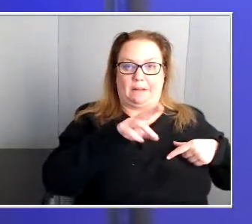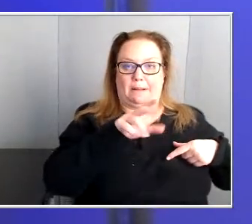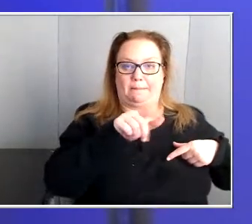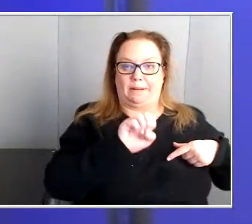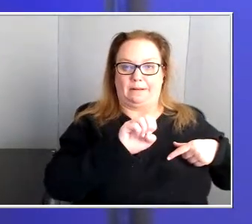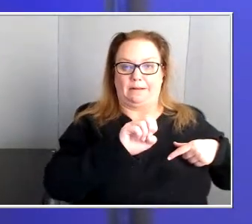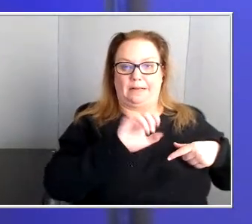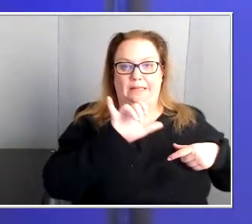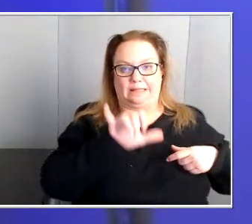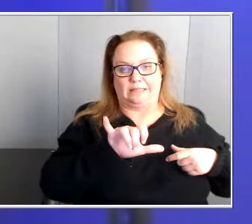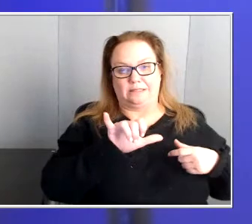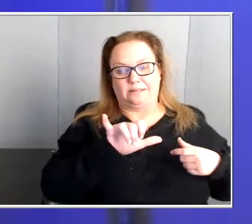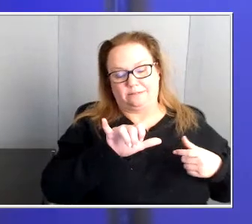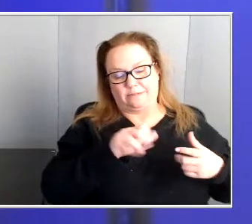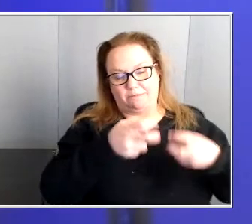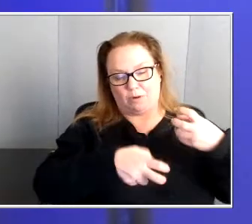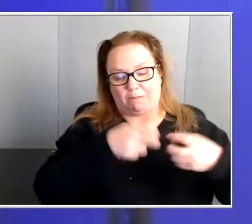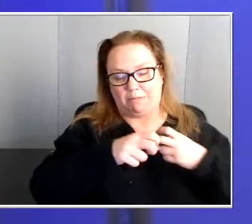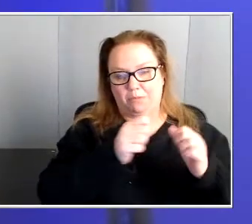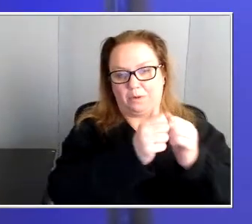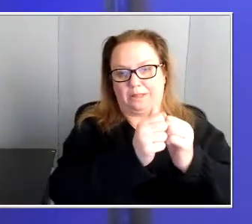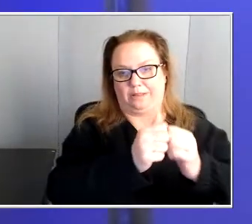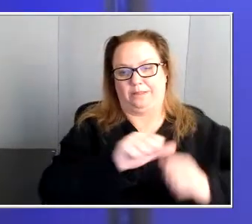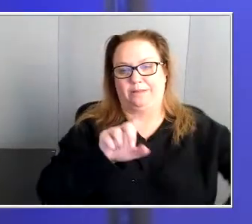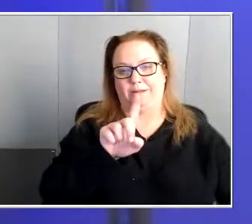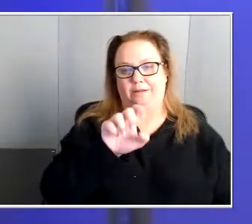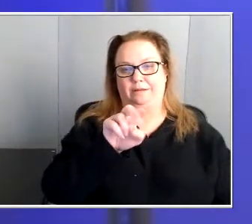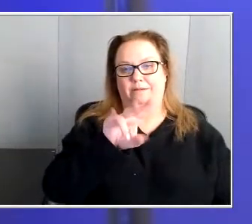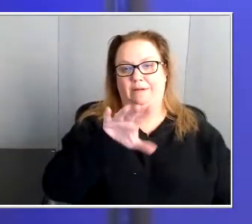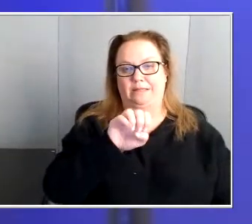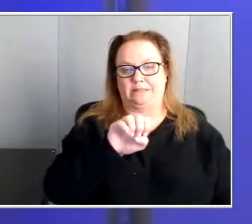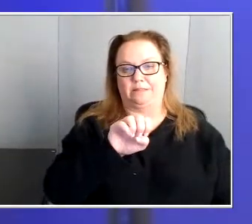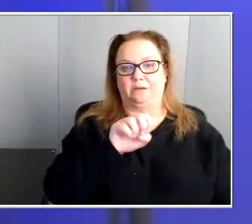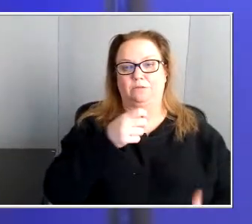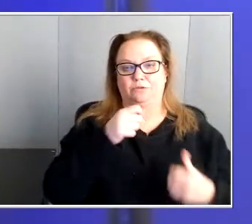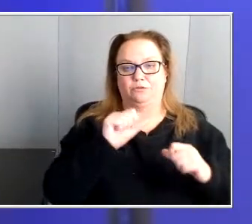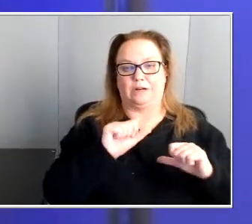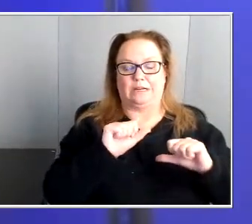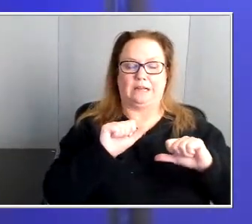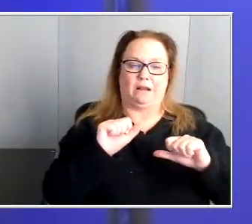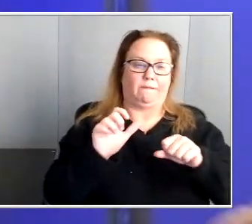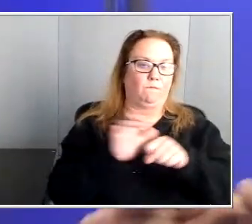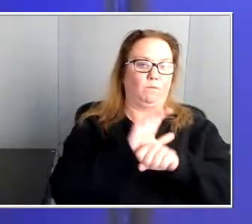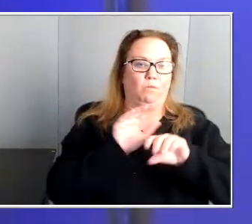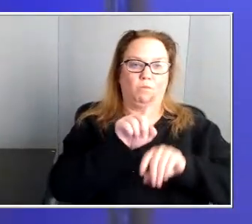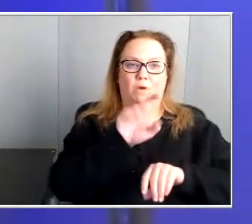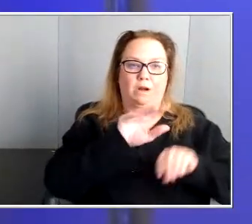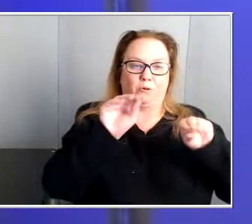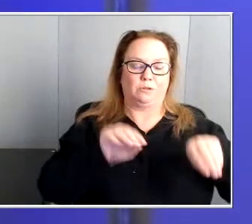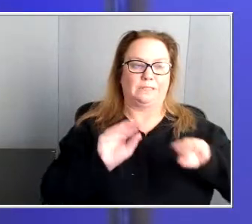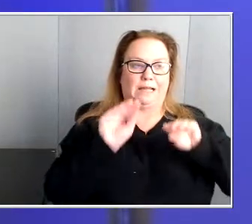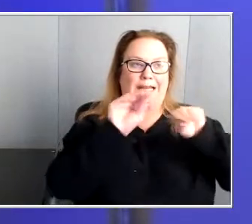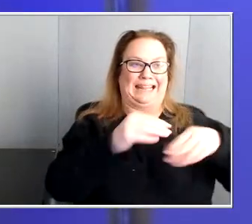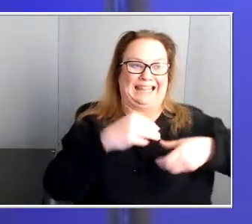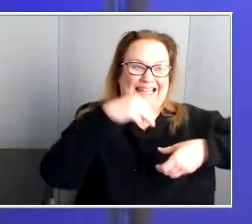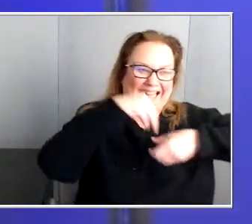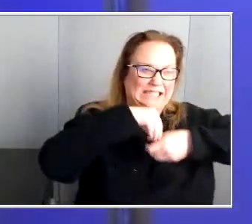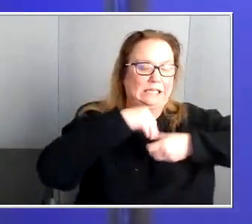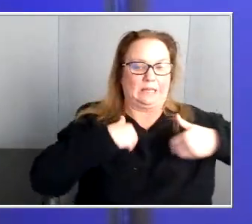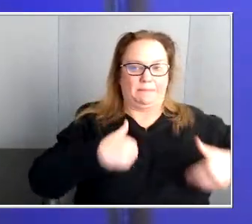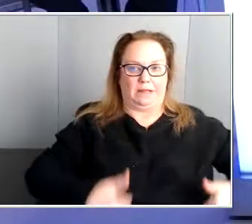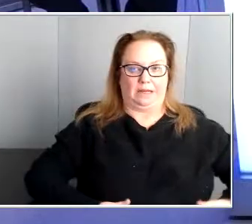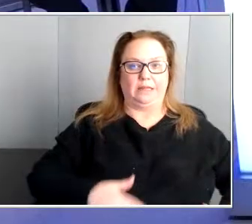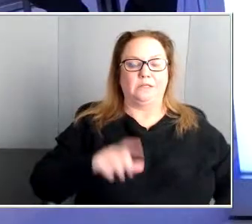of the current devices. So what everyone in the space is working on is a totally implantable device. And when that comes, that'll change the whole landscape of heart failure surgery, I